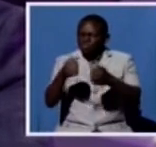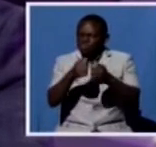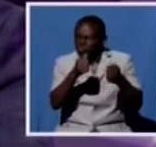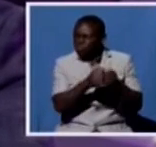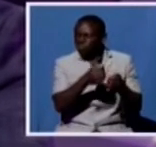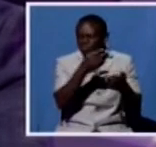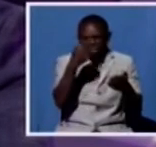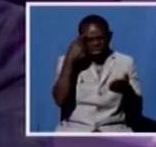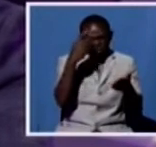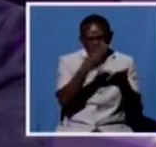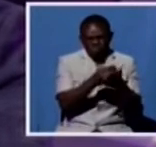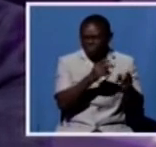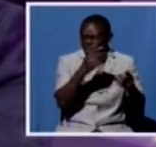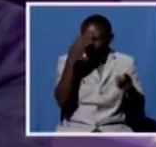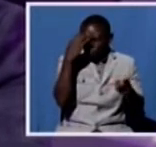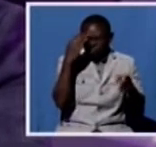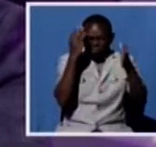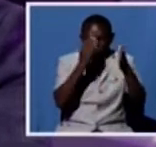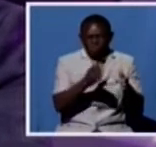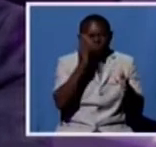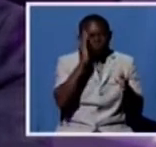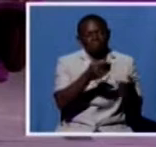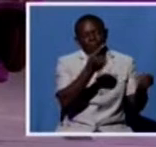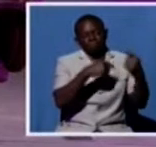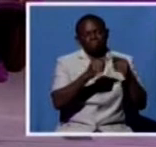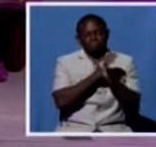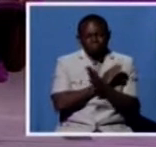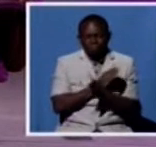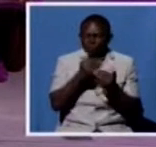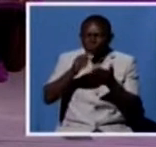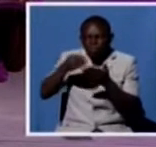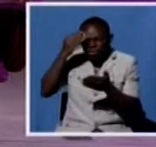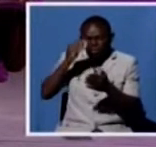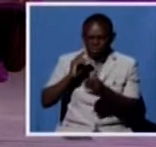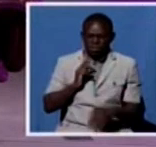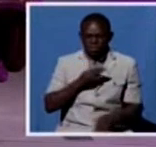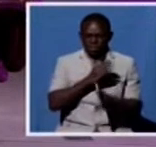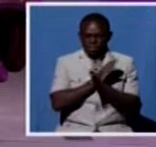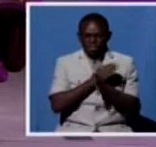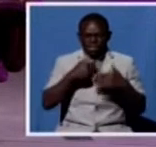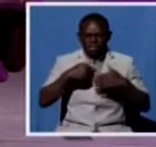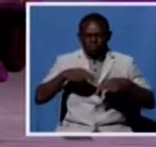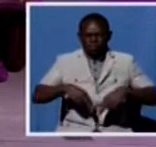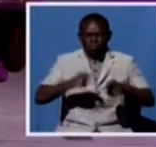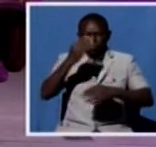how we are managing the tolling program, how we manage to get a fund locally from